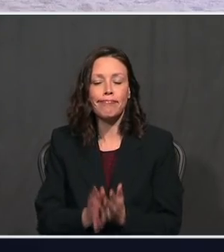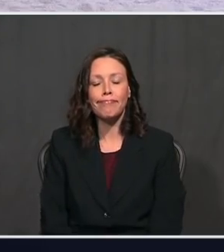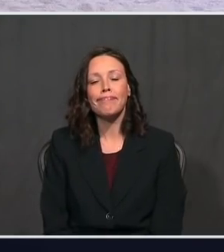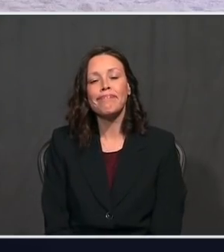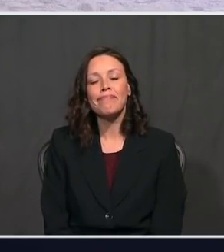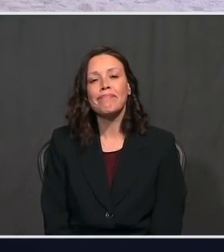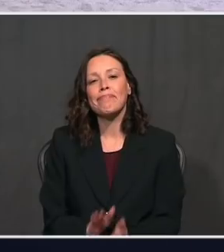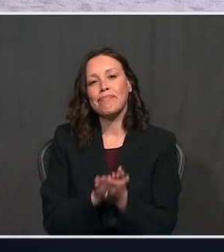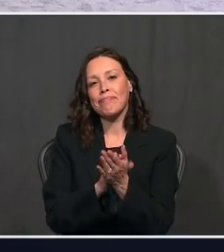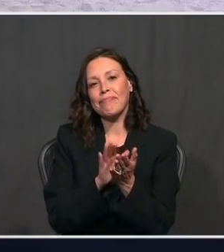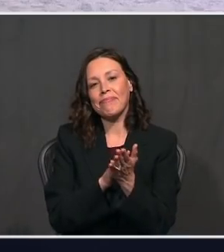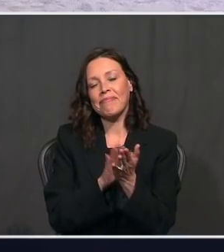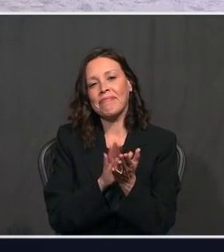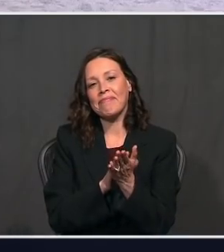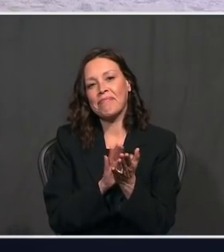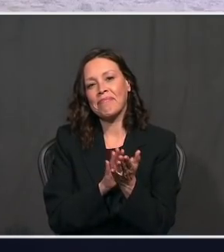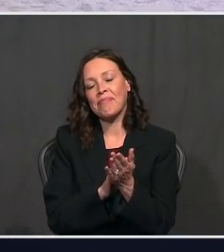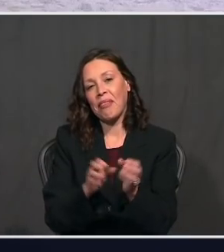Okay.